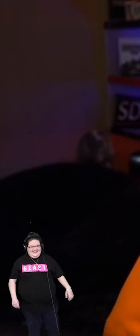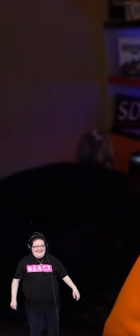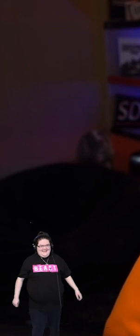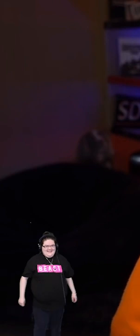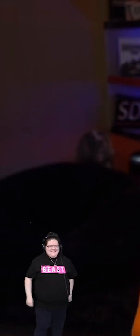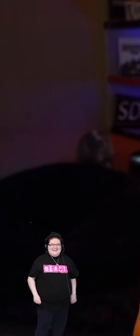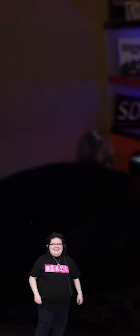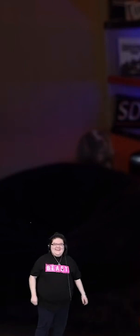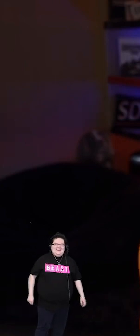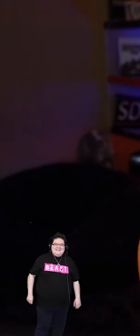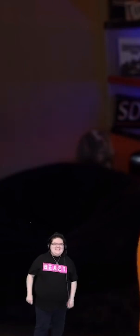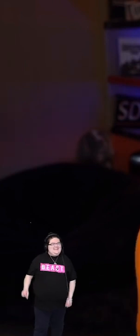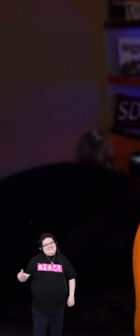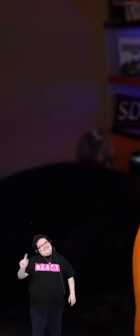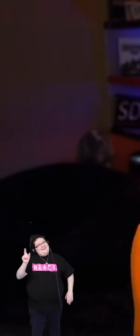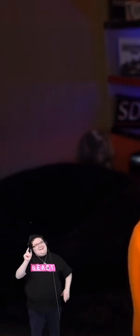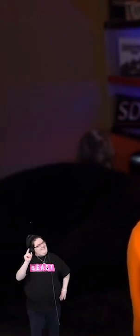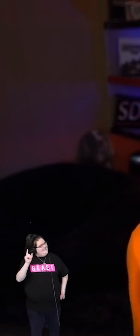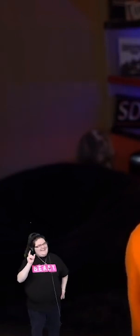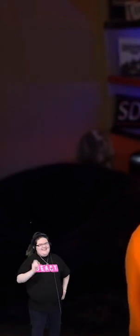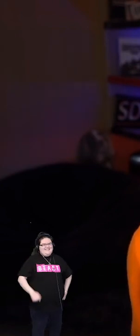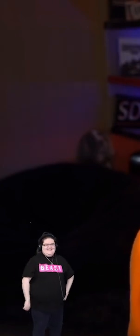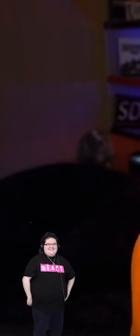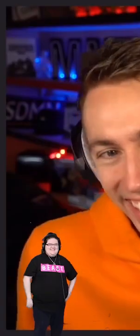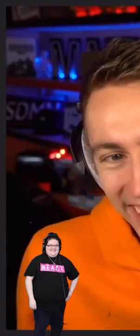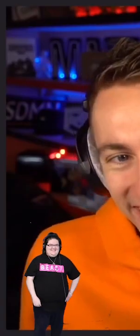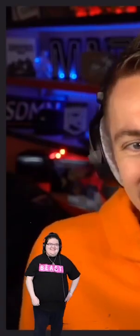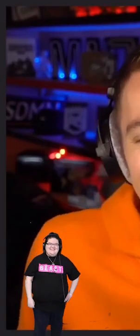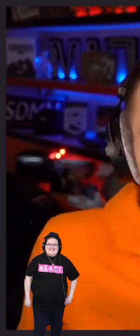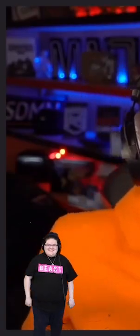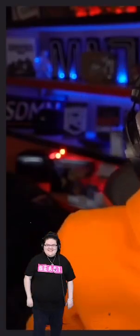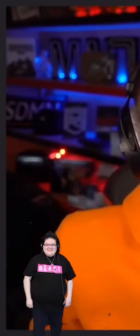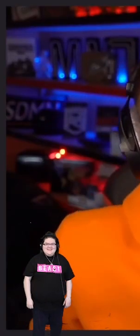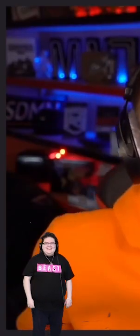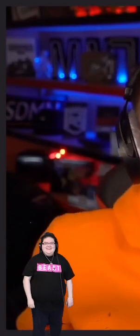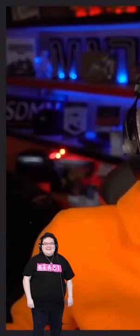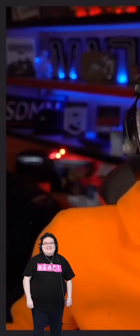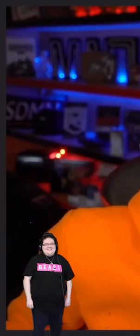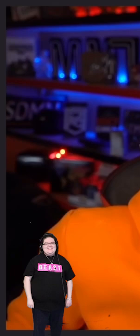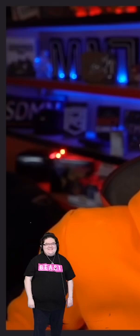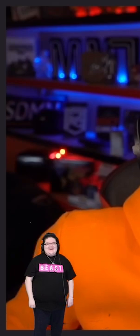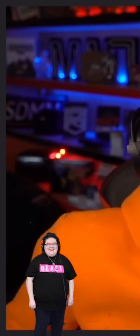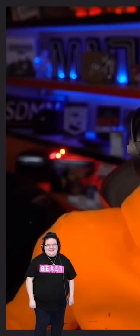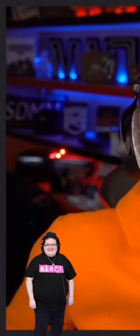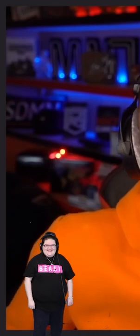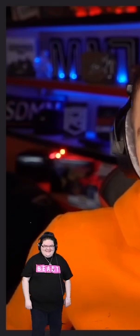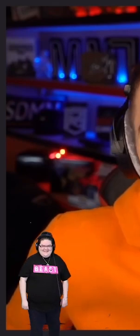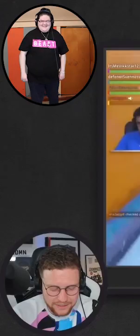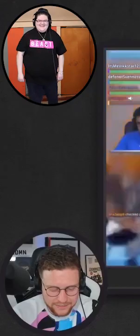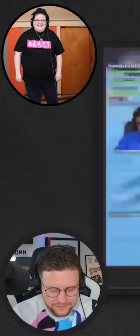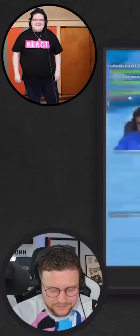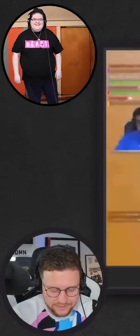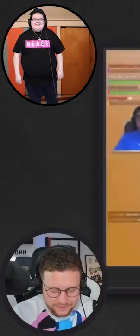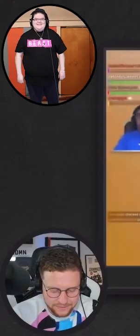That's a psycho. Yeah. That is a psycho. I'm about to lose my shit.